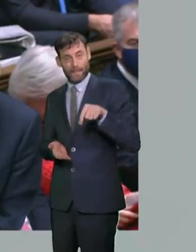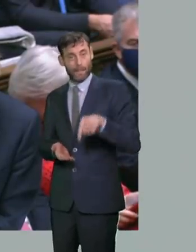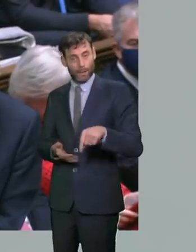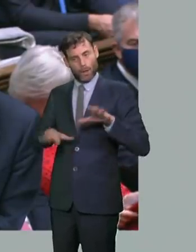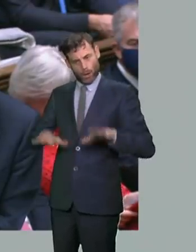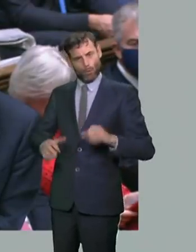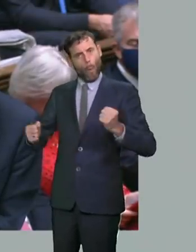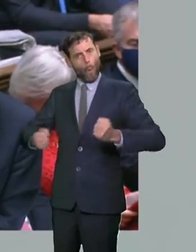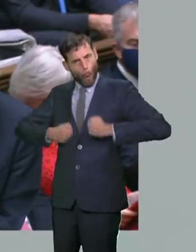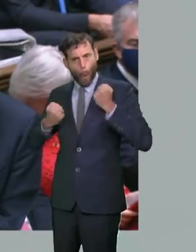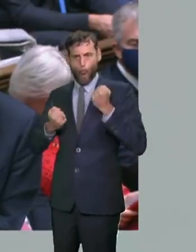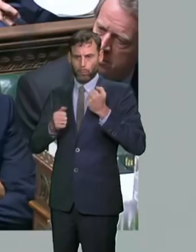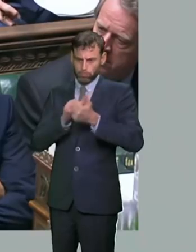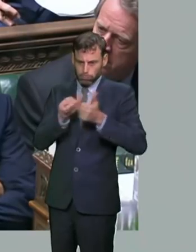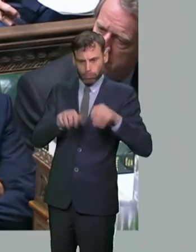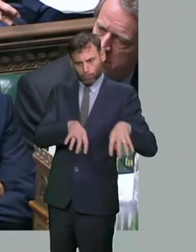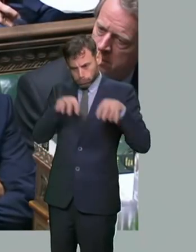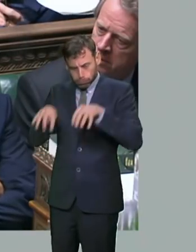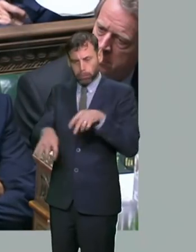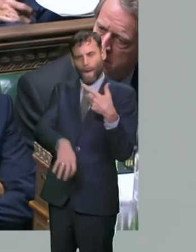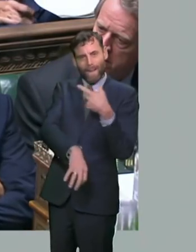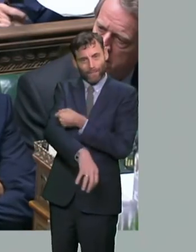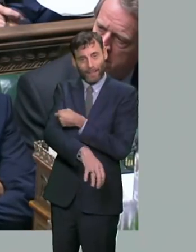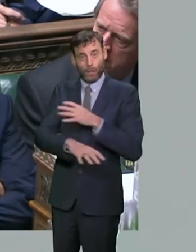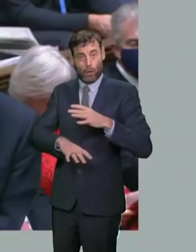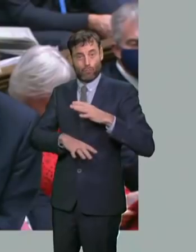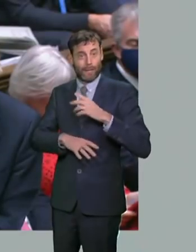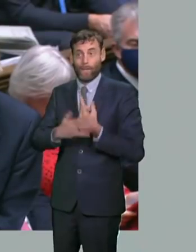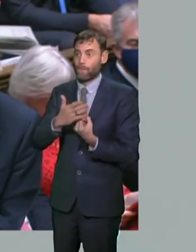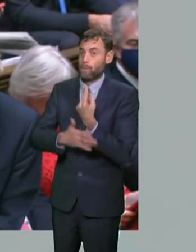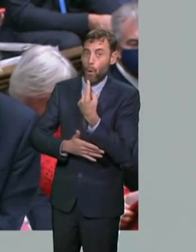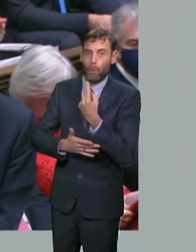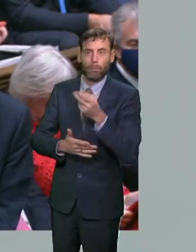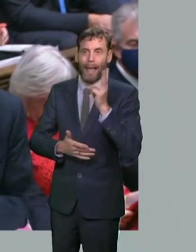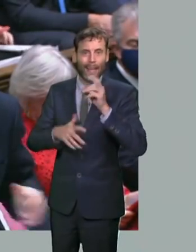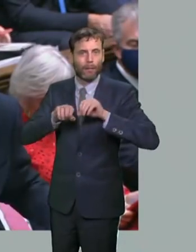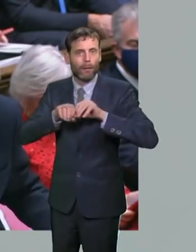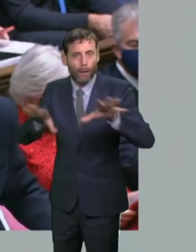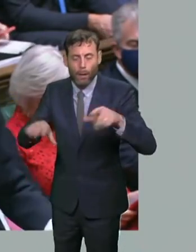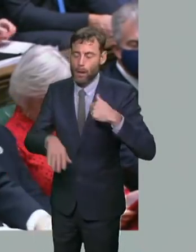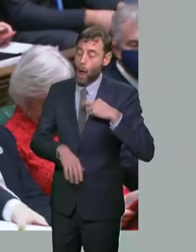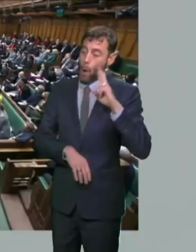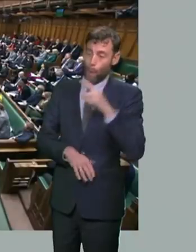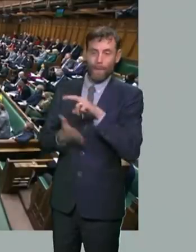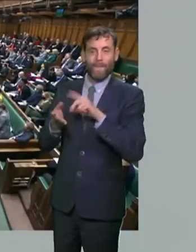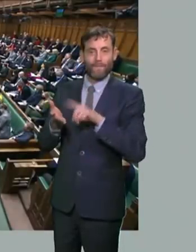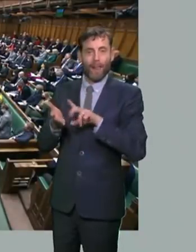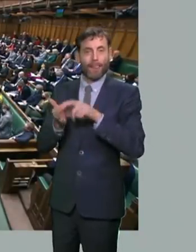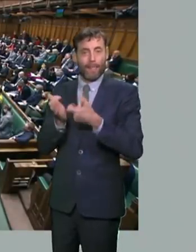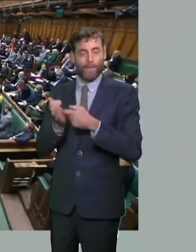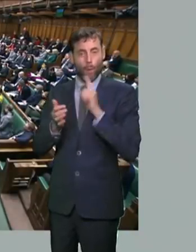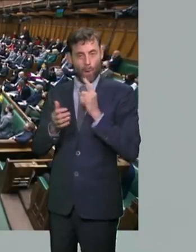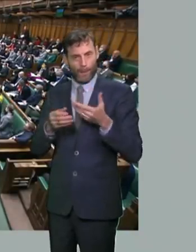capability across the country so that we are prepared for the next pandemic. And I very much hope that Valneva will be part of that. Nigel